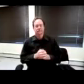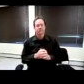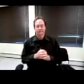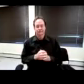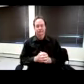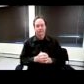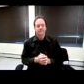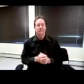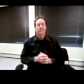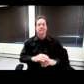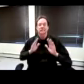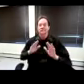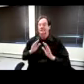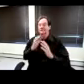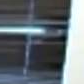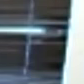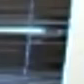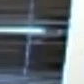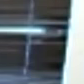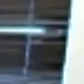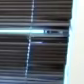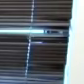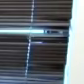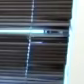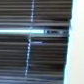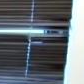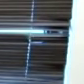Great. Thank you so much, Stephanie. That was really helpful.